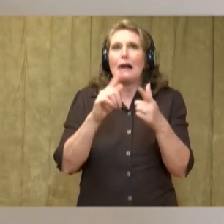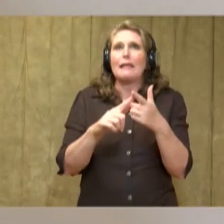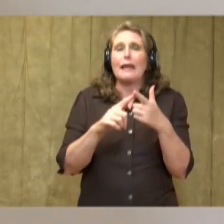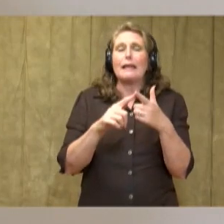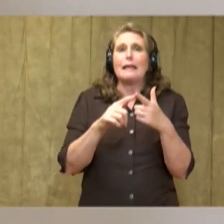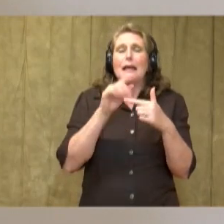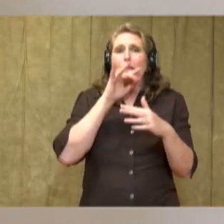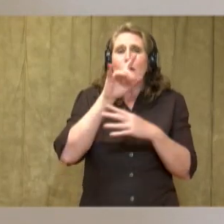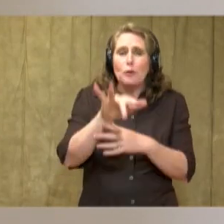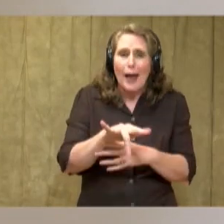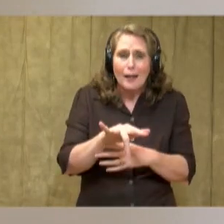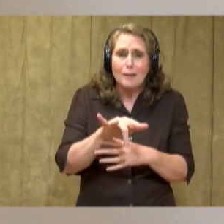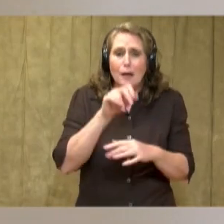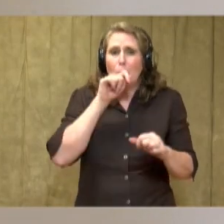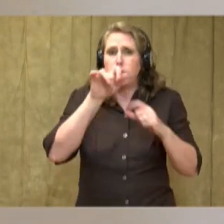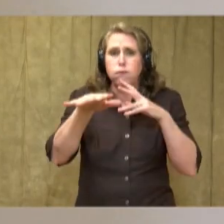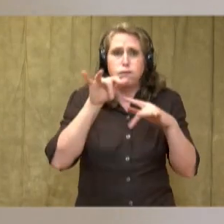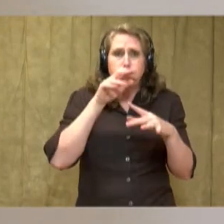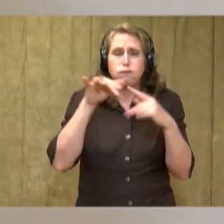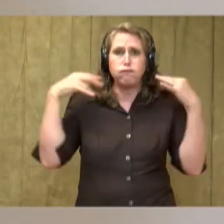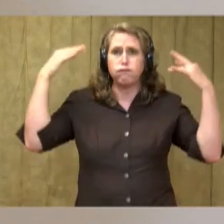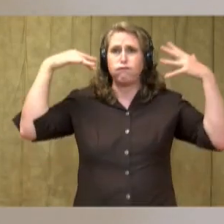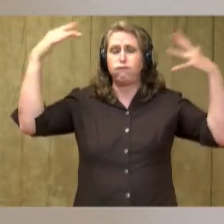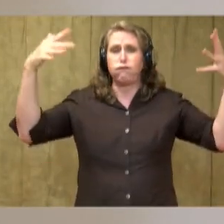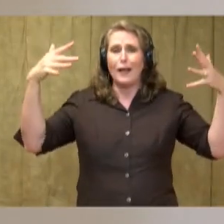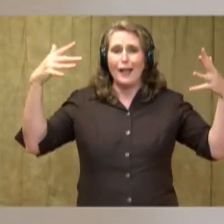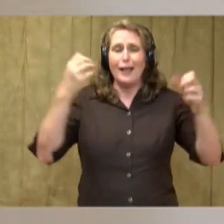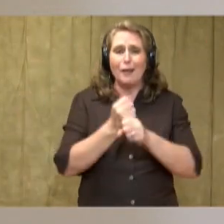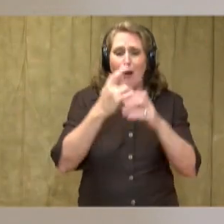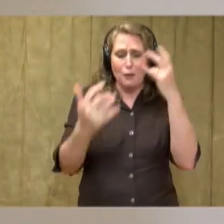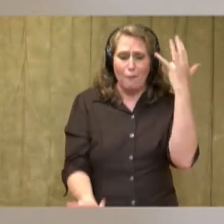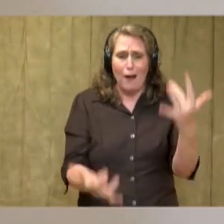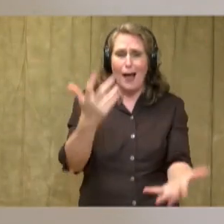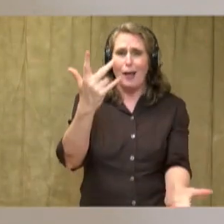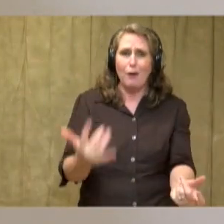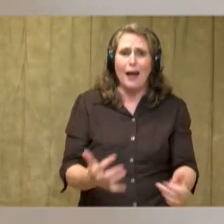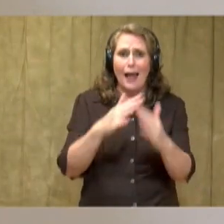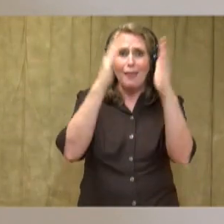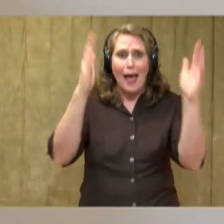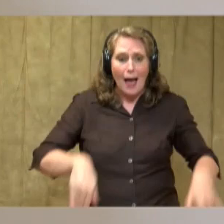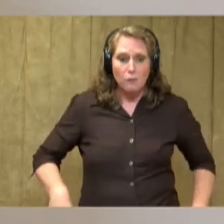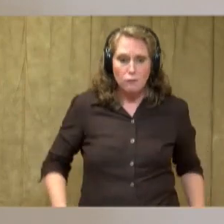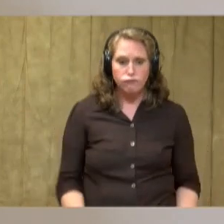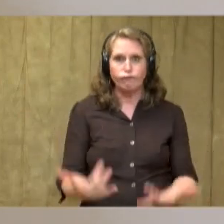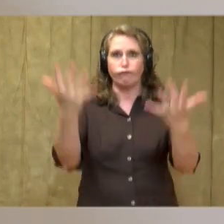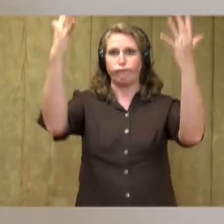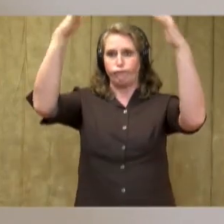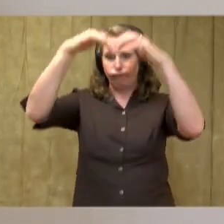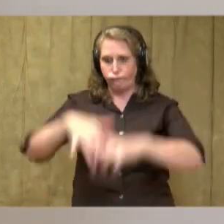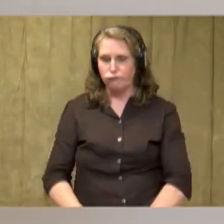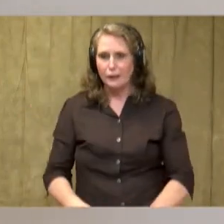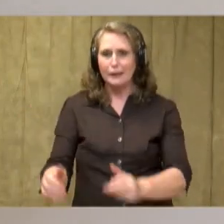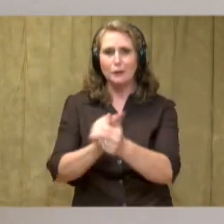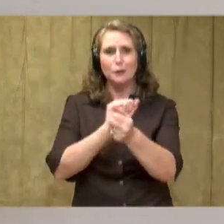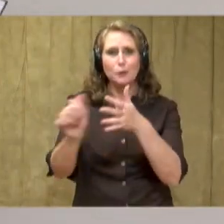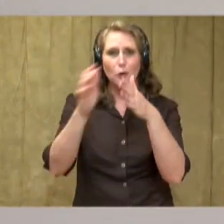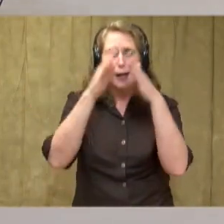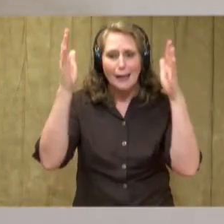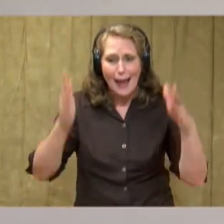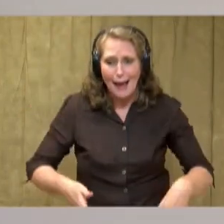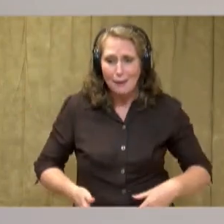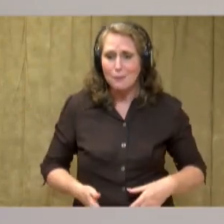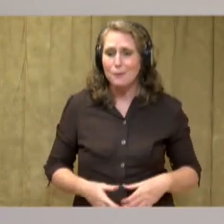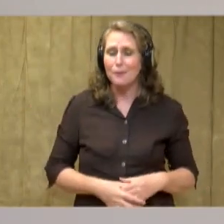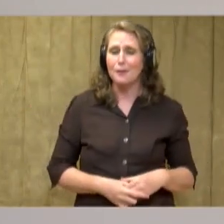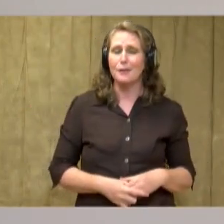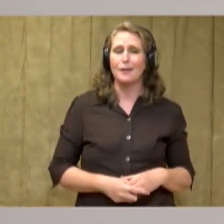the house down, right? They became fire-breathing dragons. It was so hot. Fire started coming out of their mouth,